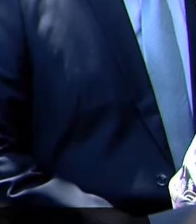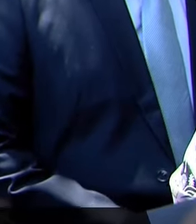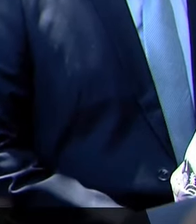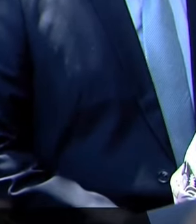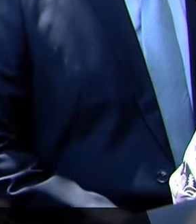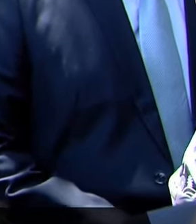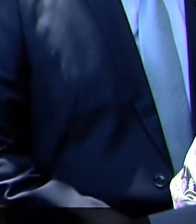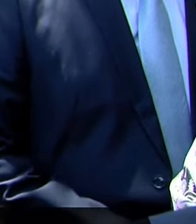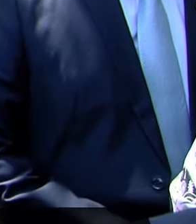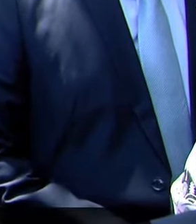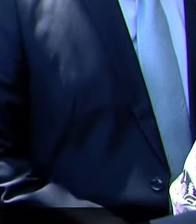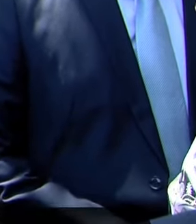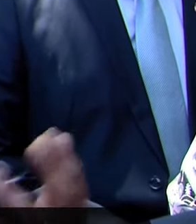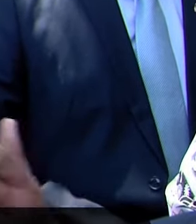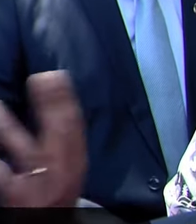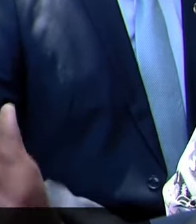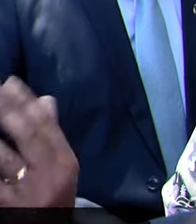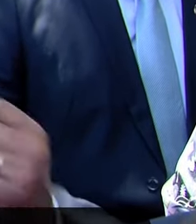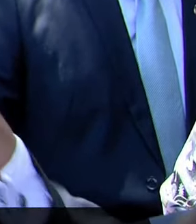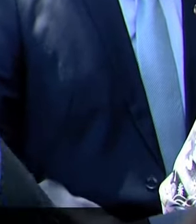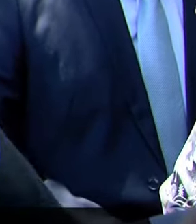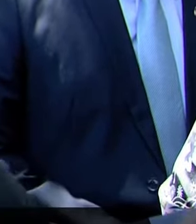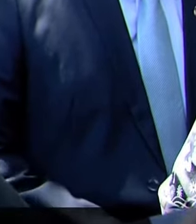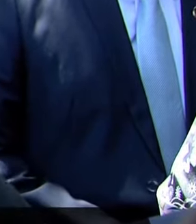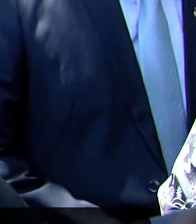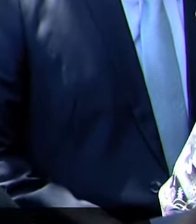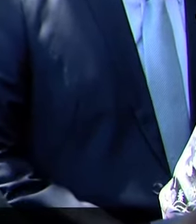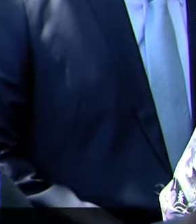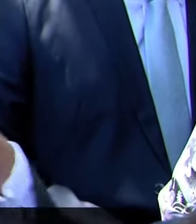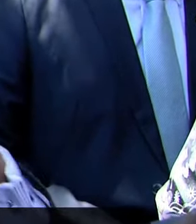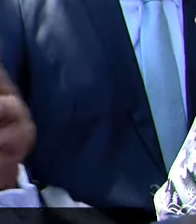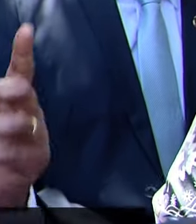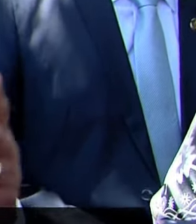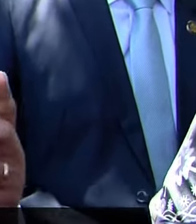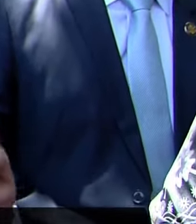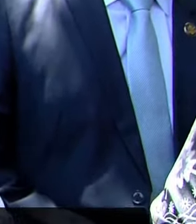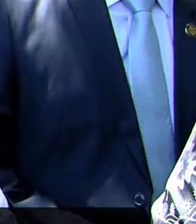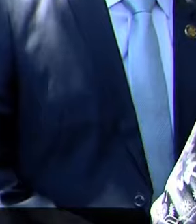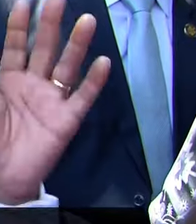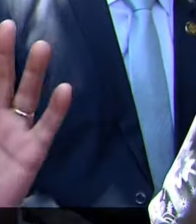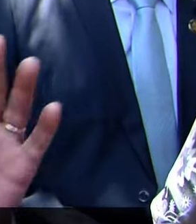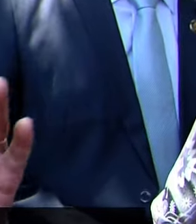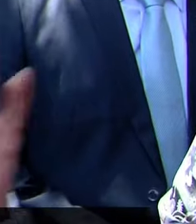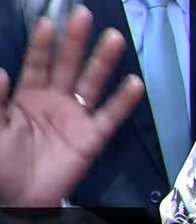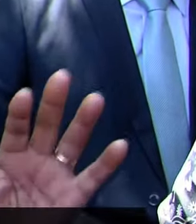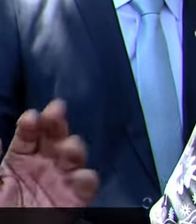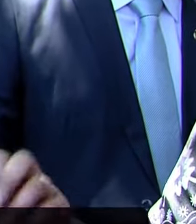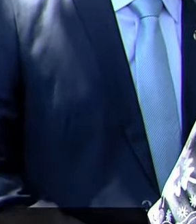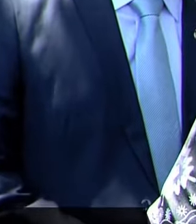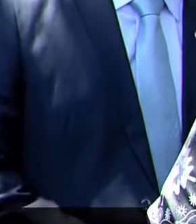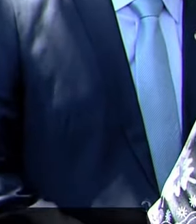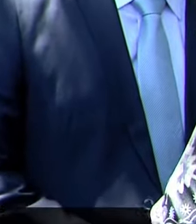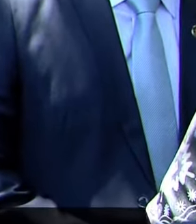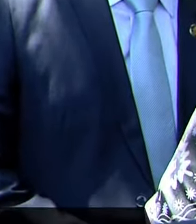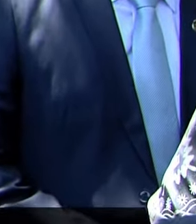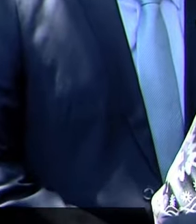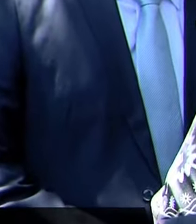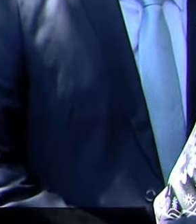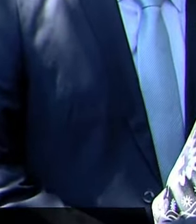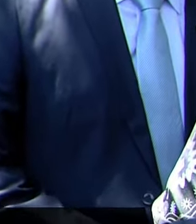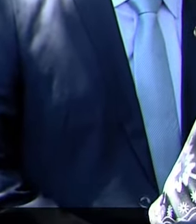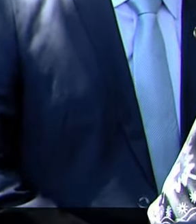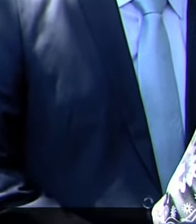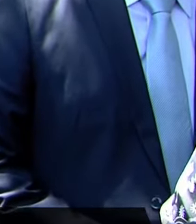challenges the country faces. I think it's a quest challenge that faces leadership broadly, yeah. Not just a